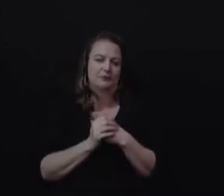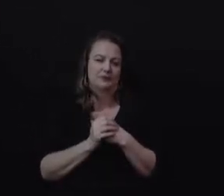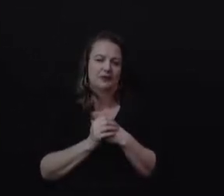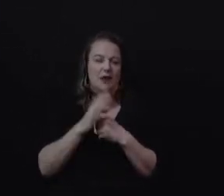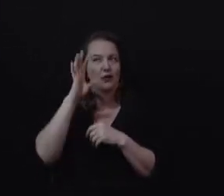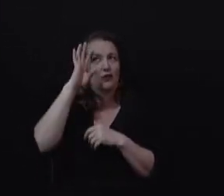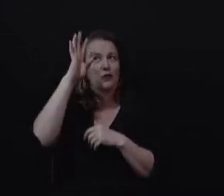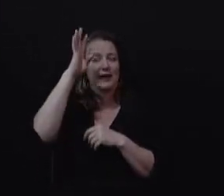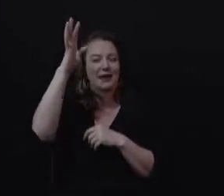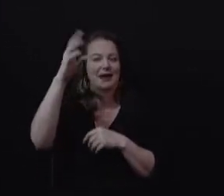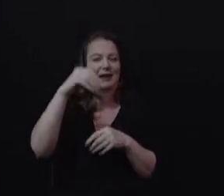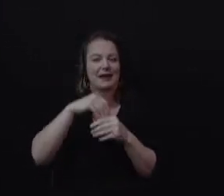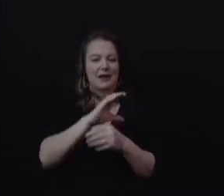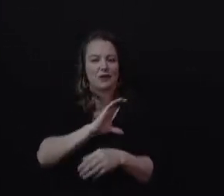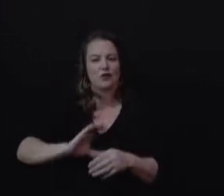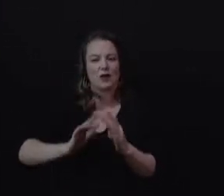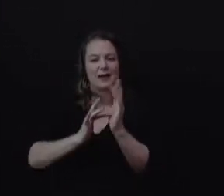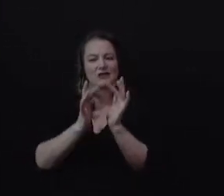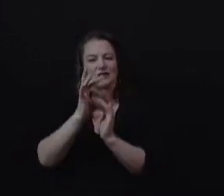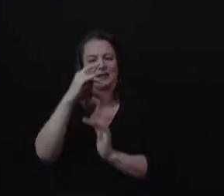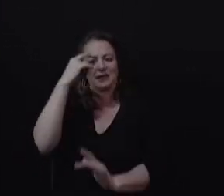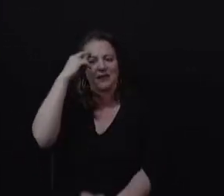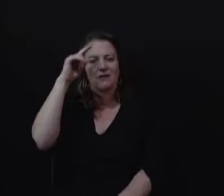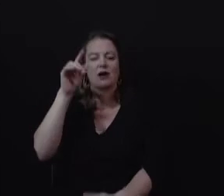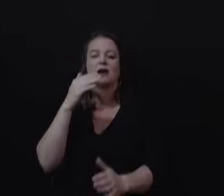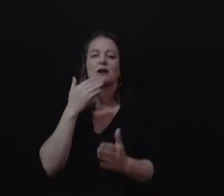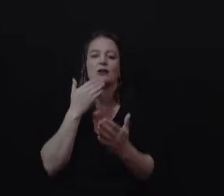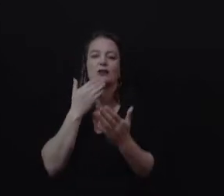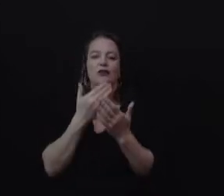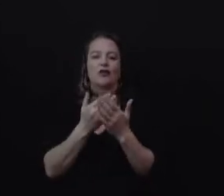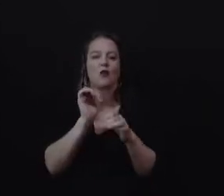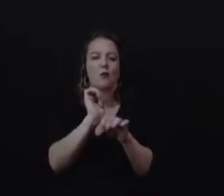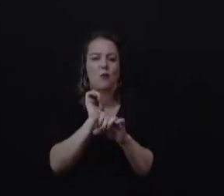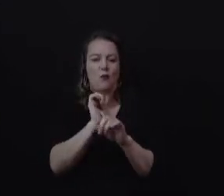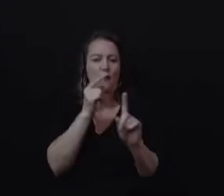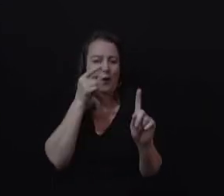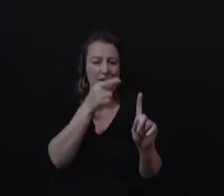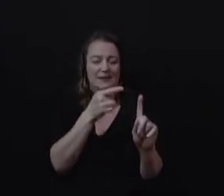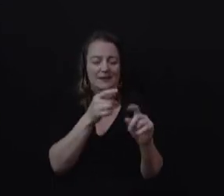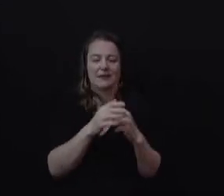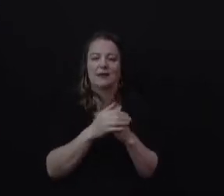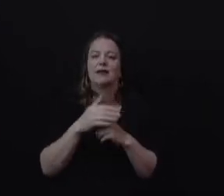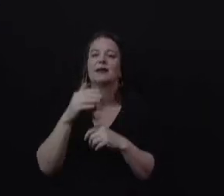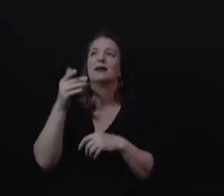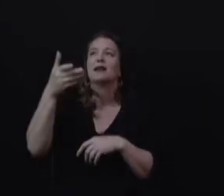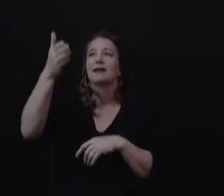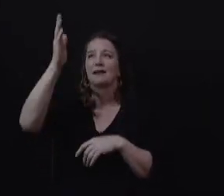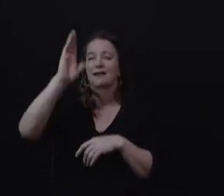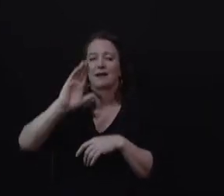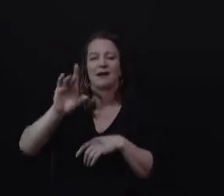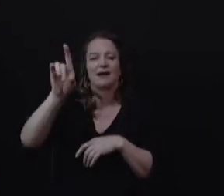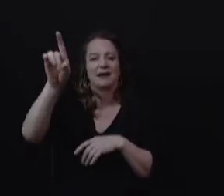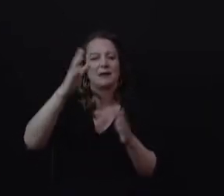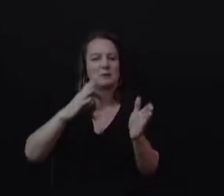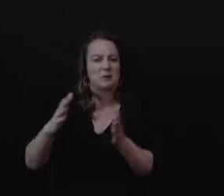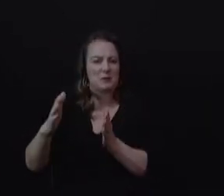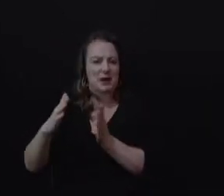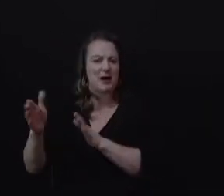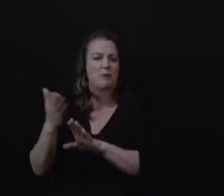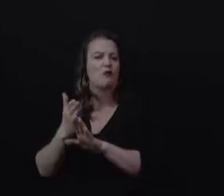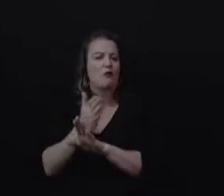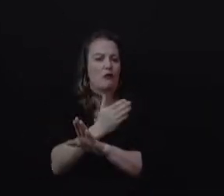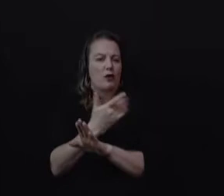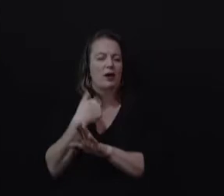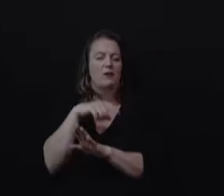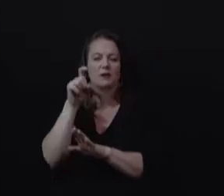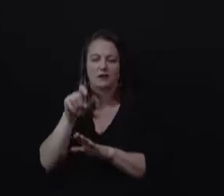created in Christ Jesus for good works, which God prepared beforehand that we should